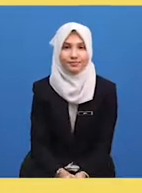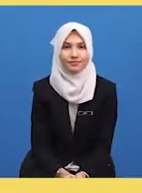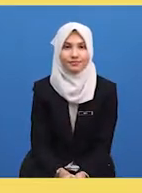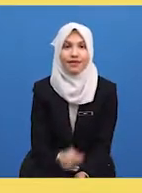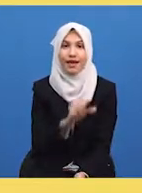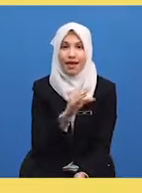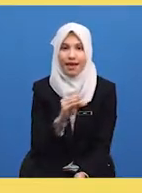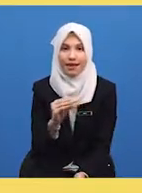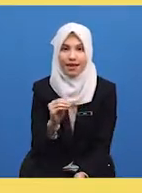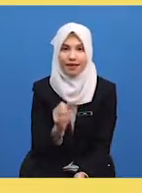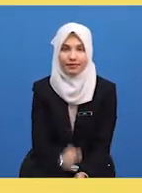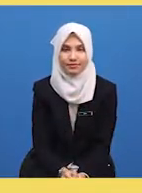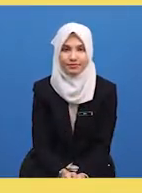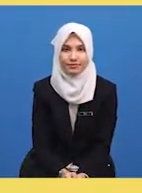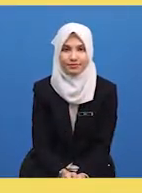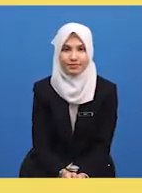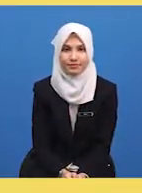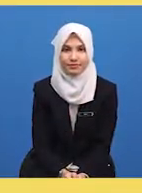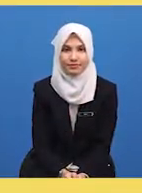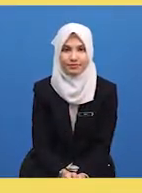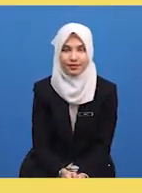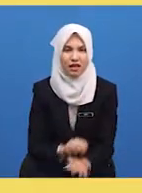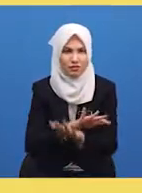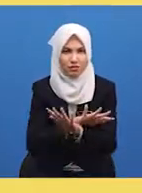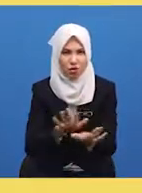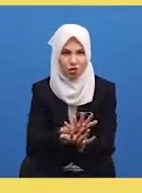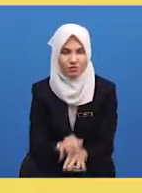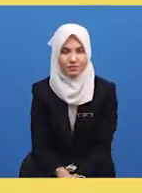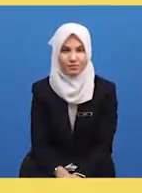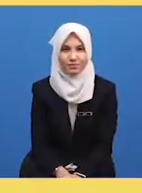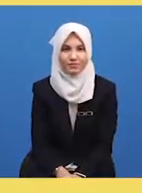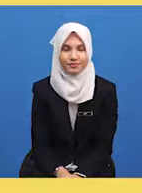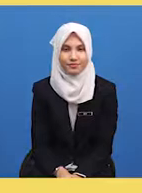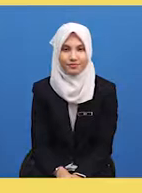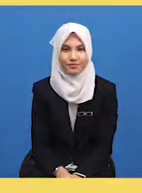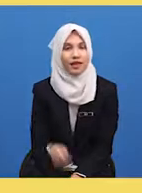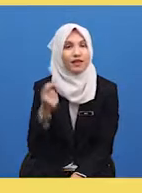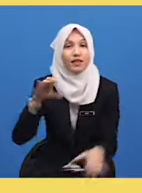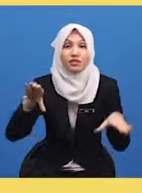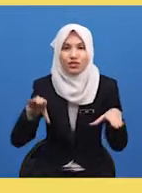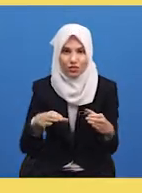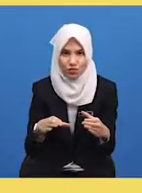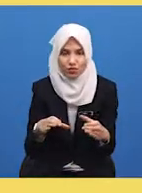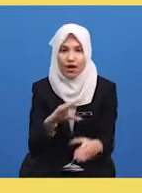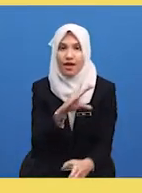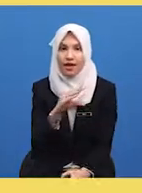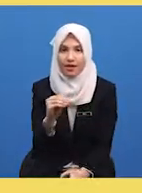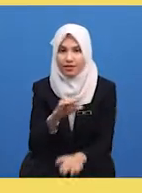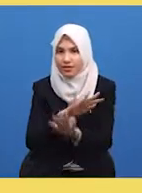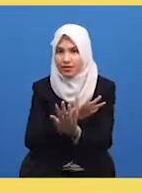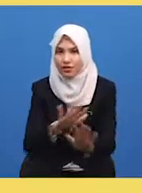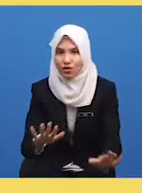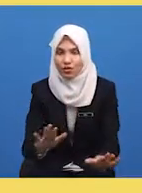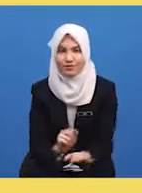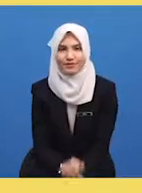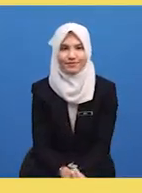and when you're online, don't. The do's and don'ts. Now, which of the following